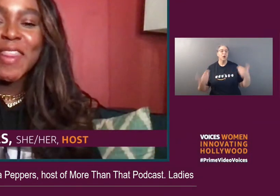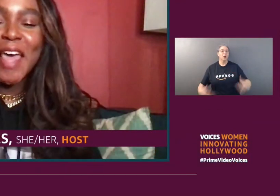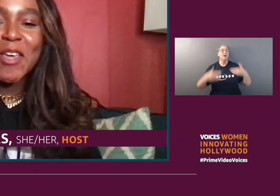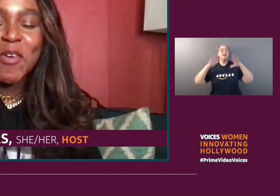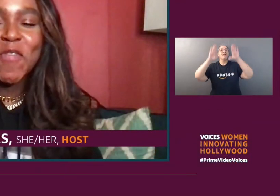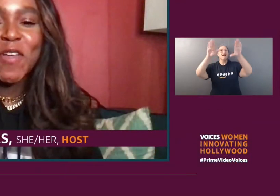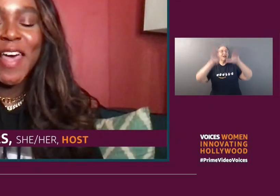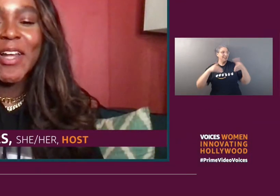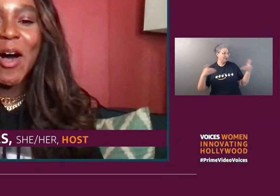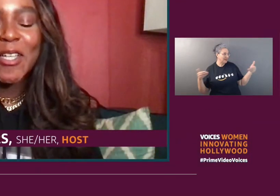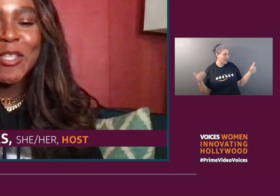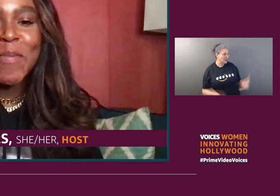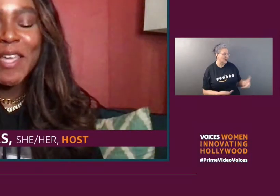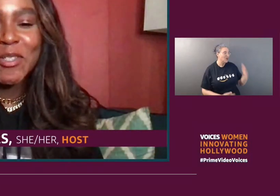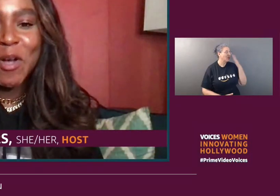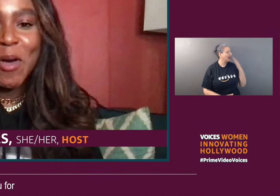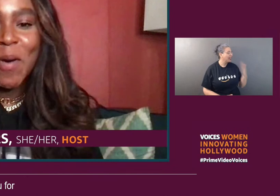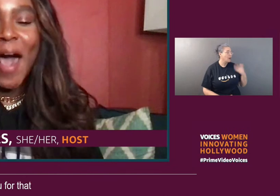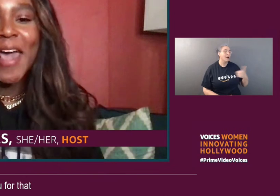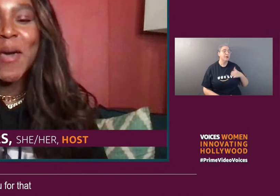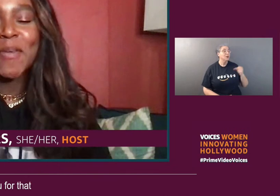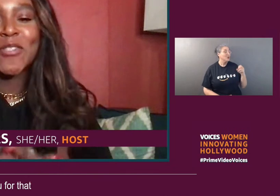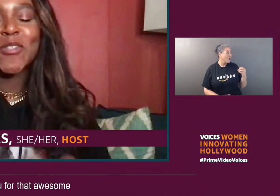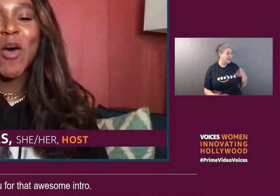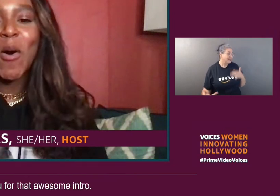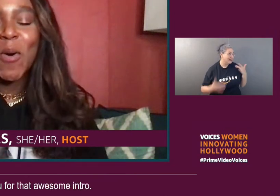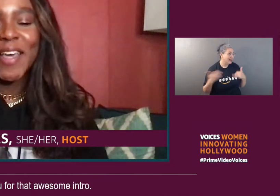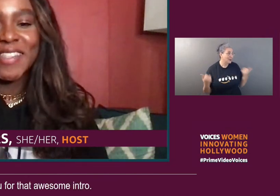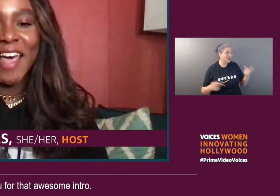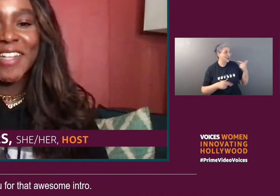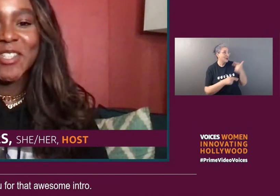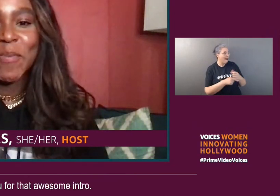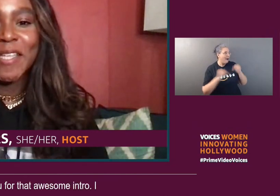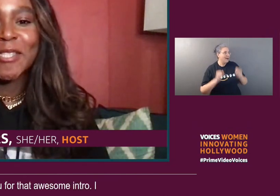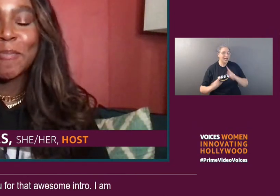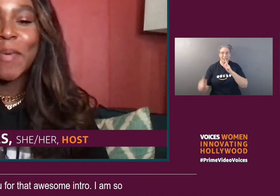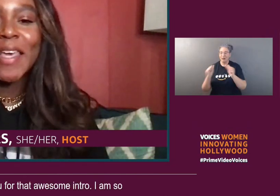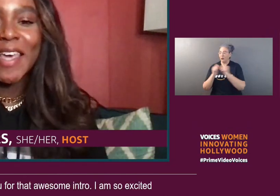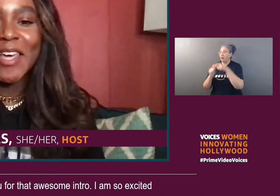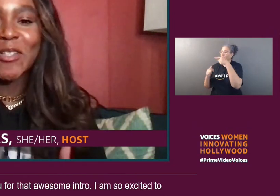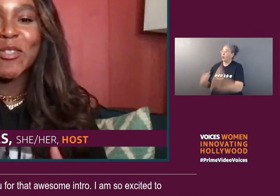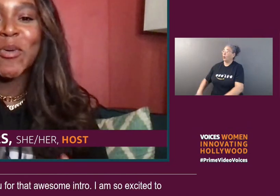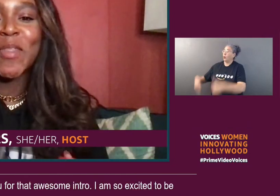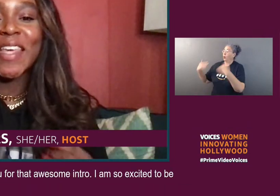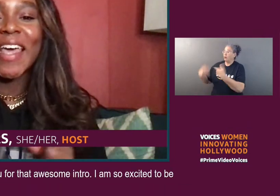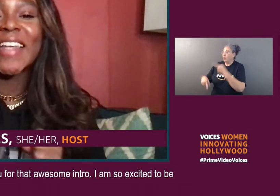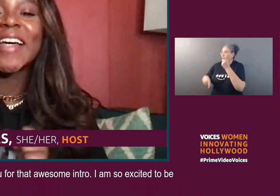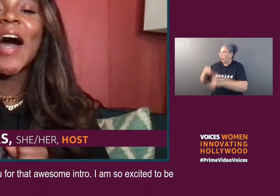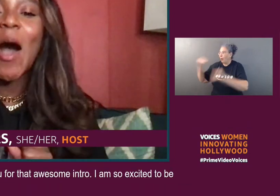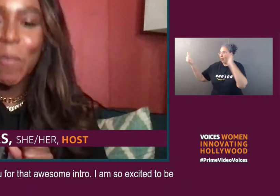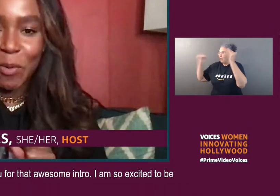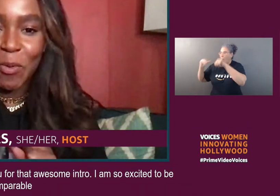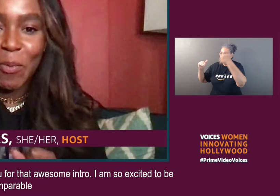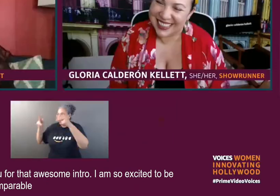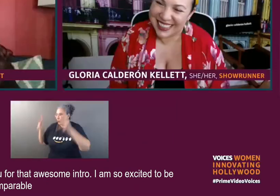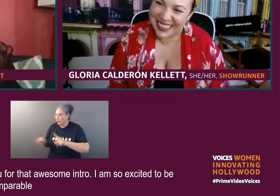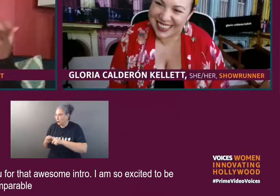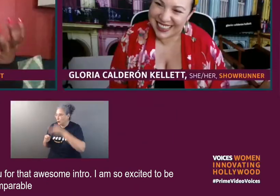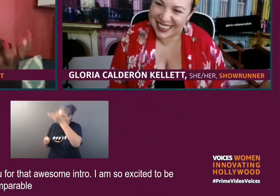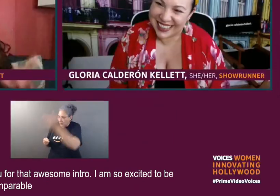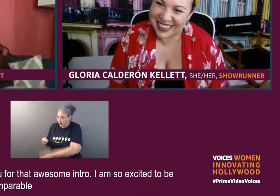Thank you. Thank you for that awesome intro. I am so excited to be speaking to the